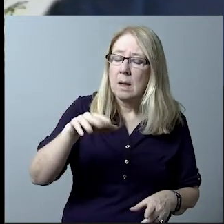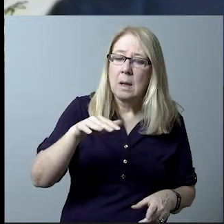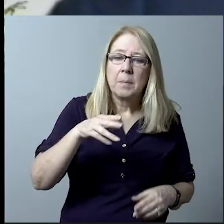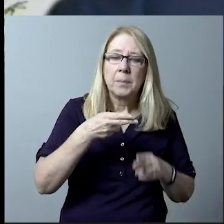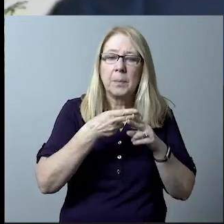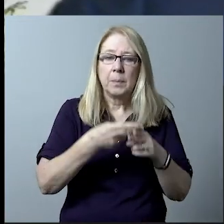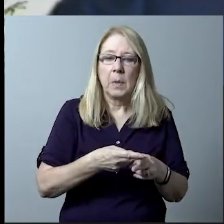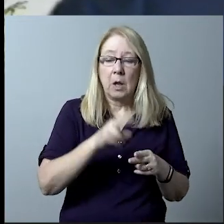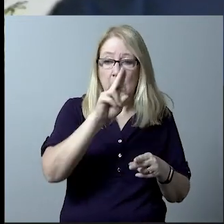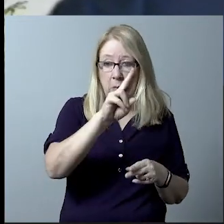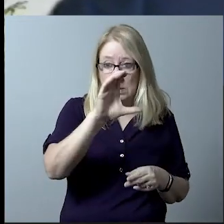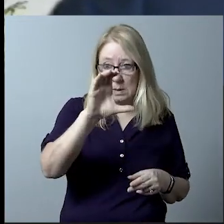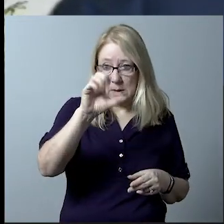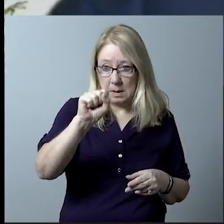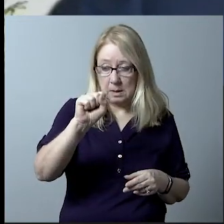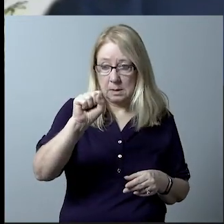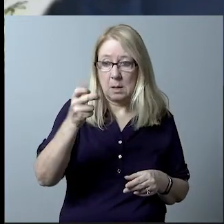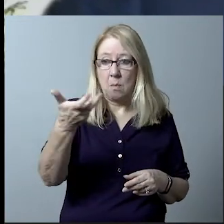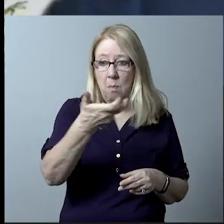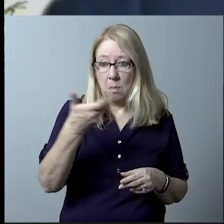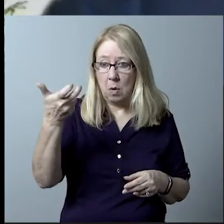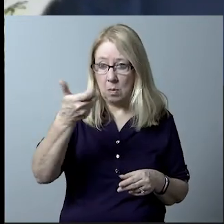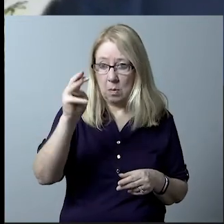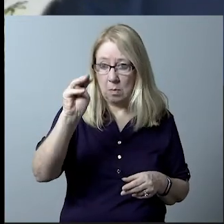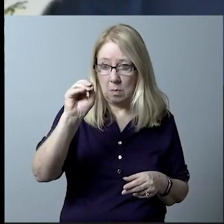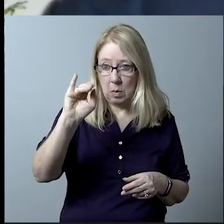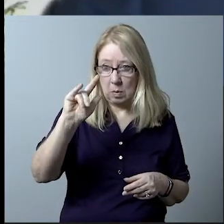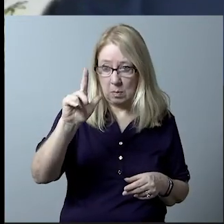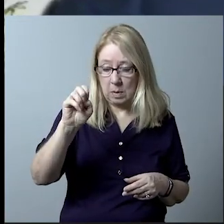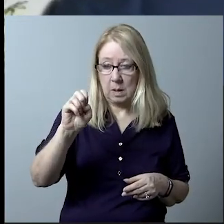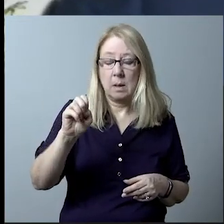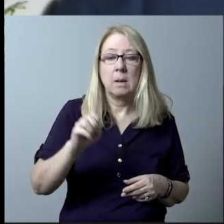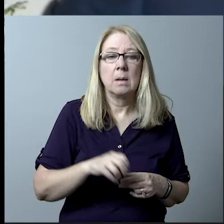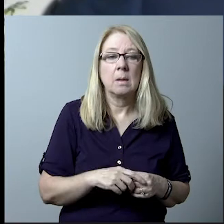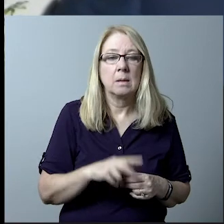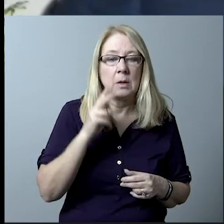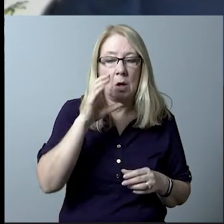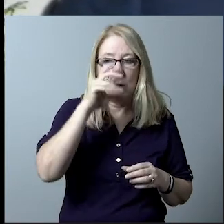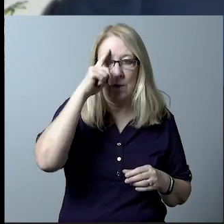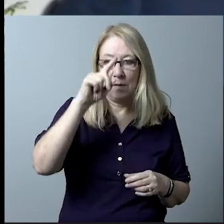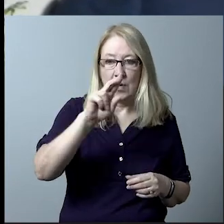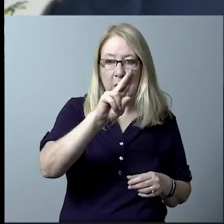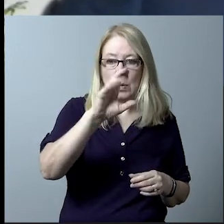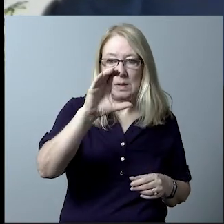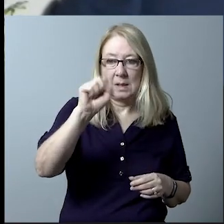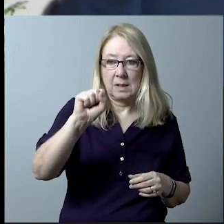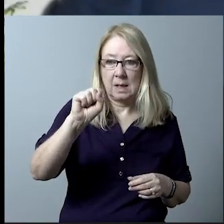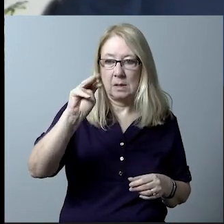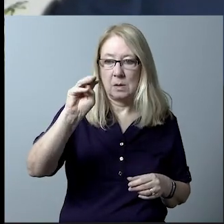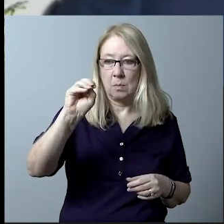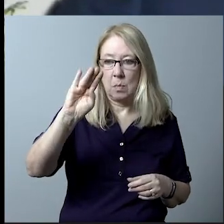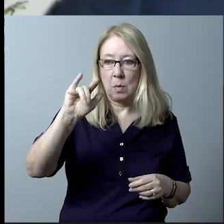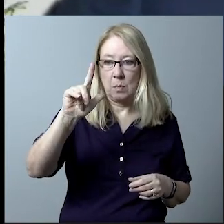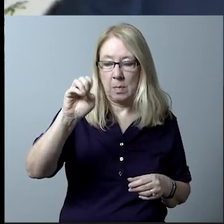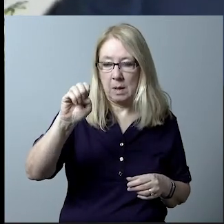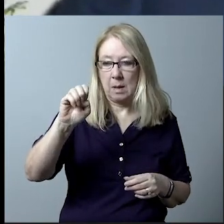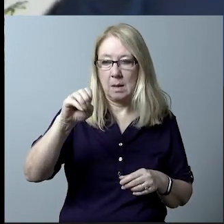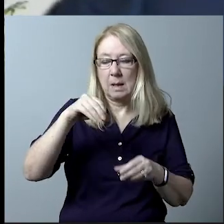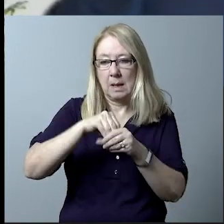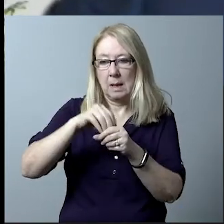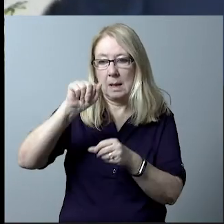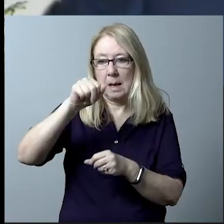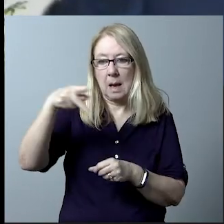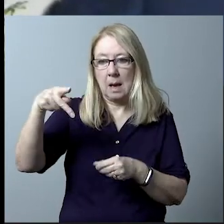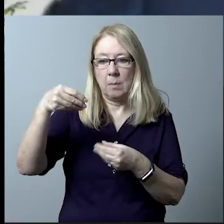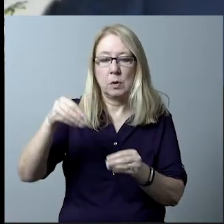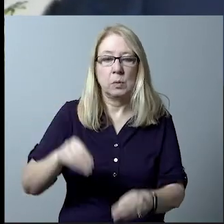on the App Store. Yes, it is called UCCS Mobile. All right, so look for UCCS Mobile in the App Store. I can